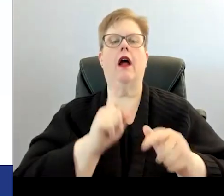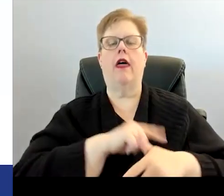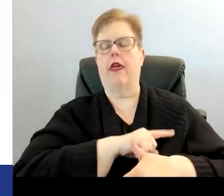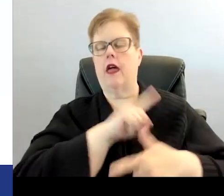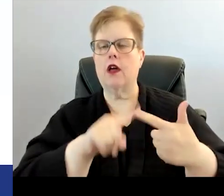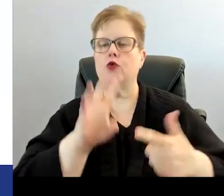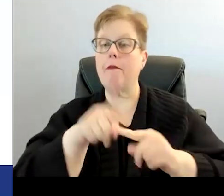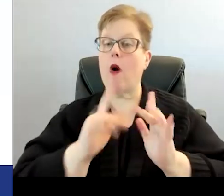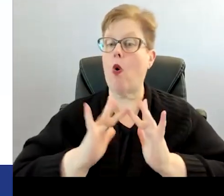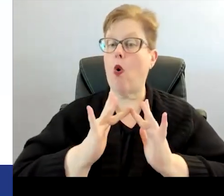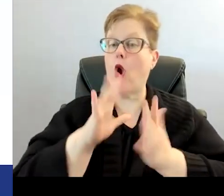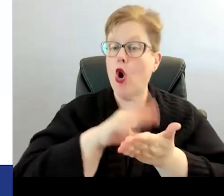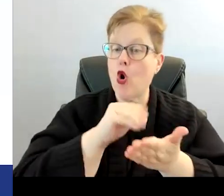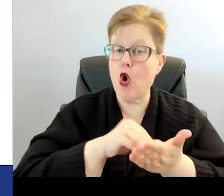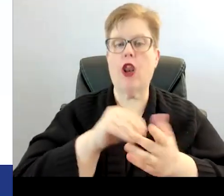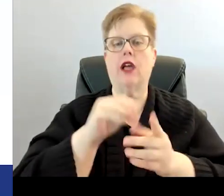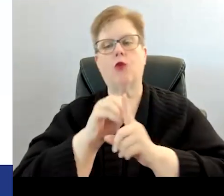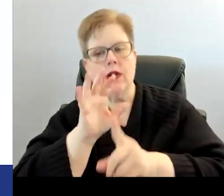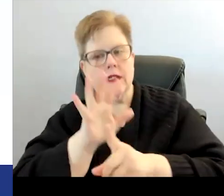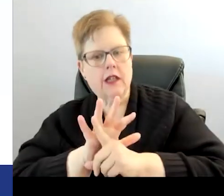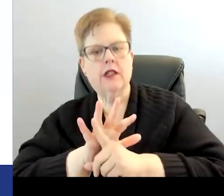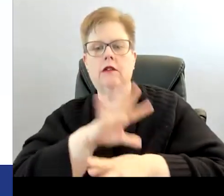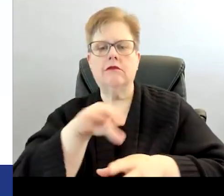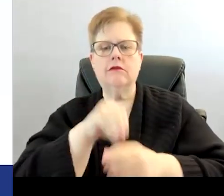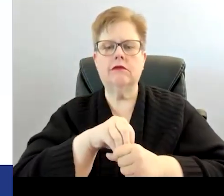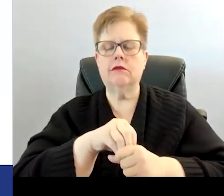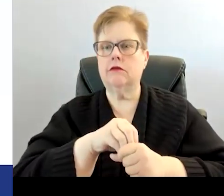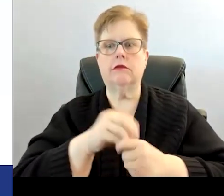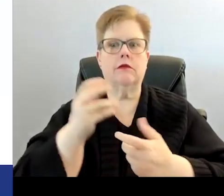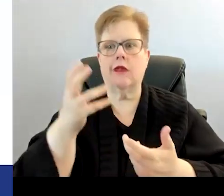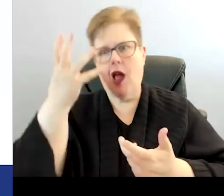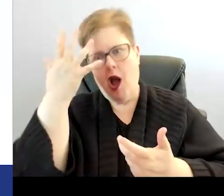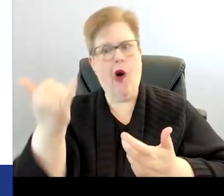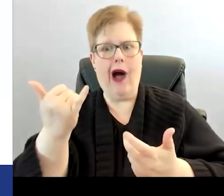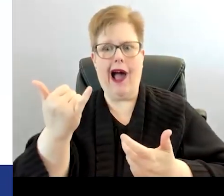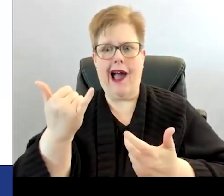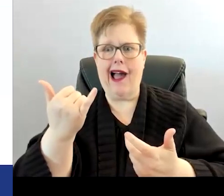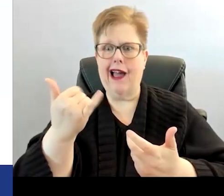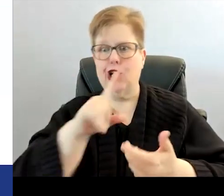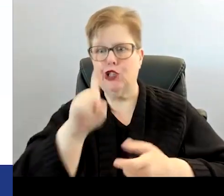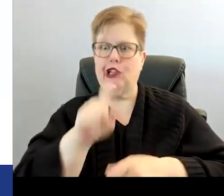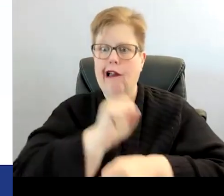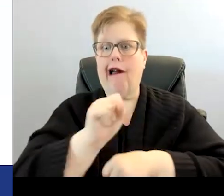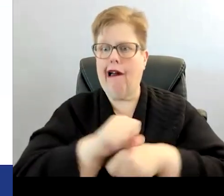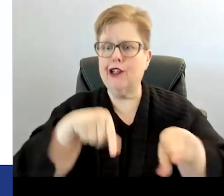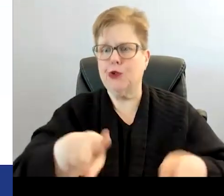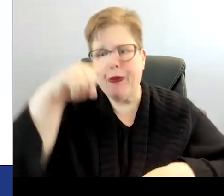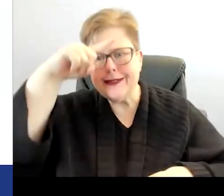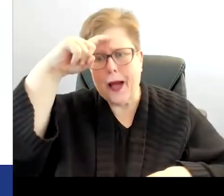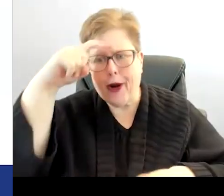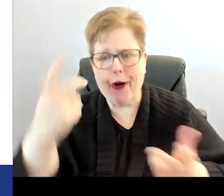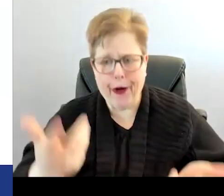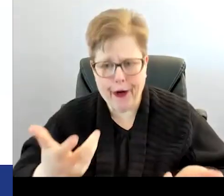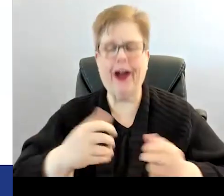bit about online learning and orientation, including why spend some of your summer on this. We'll talk a